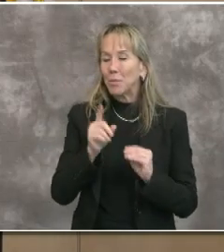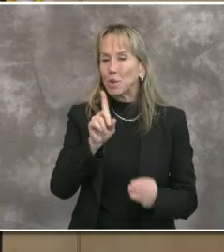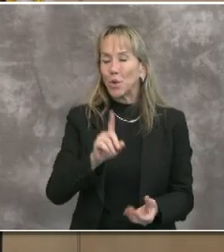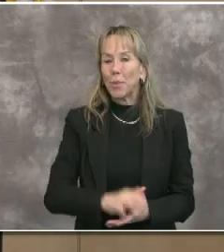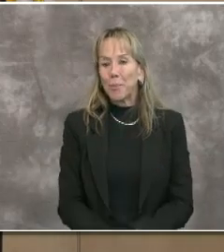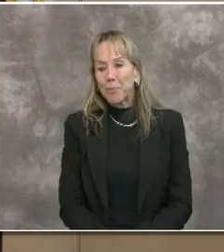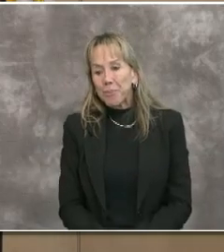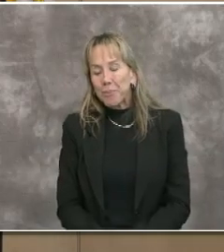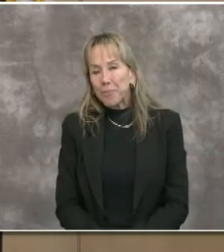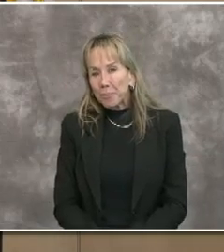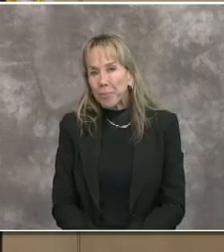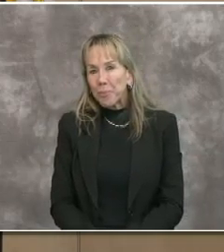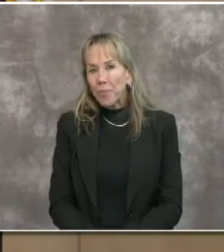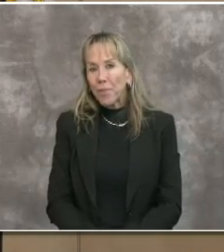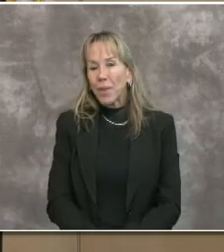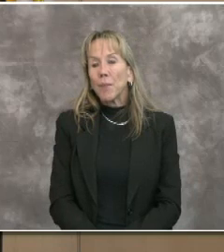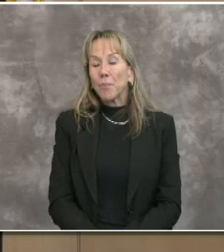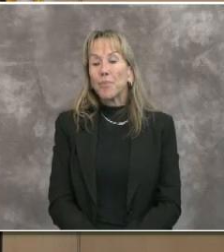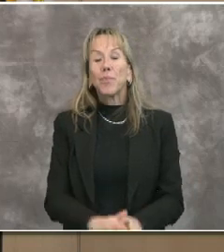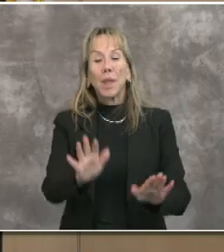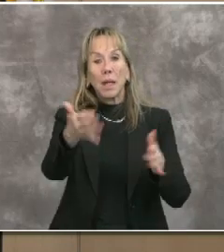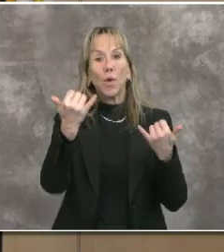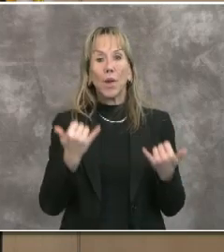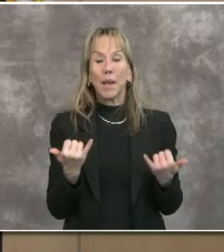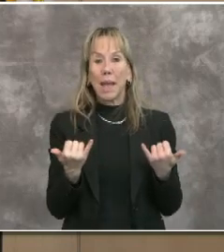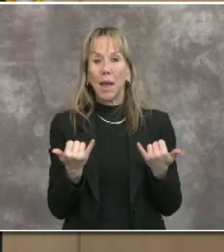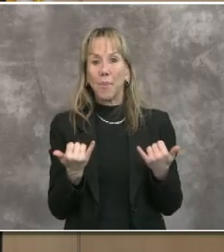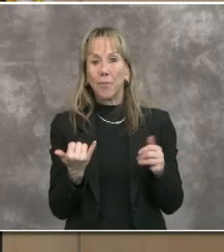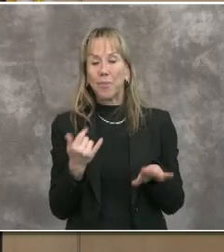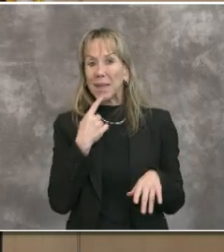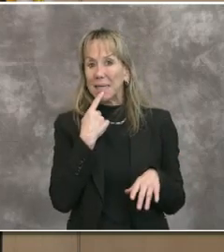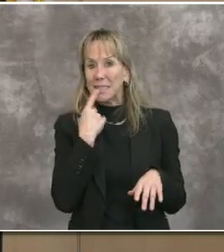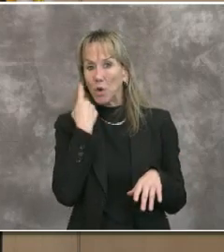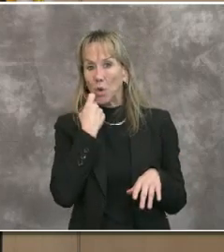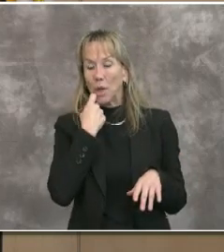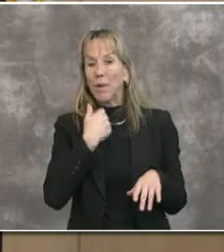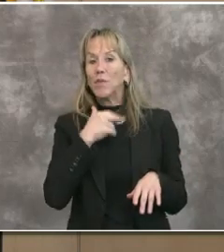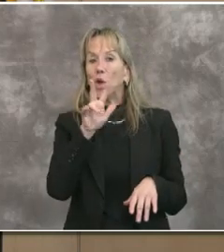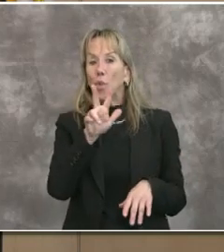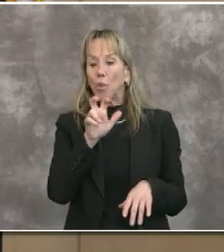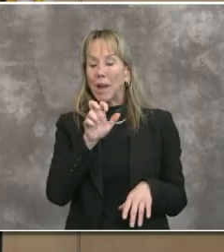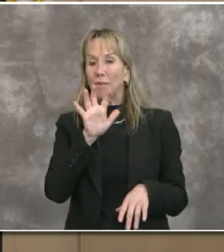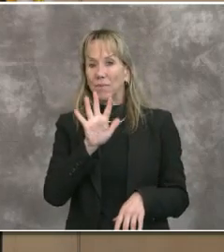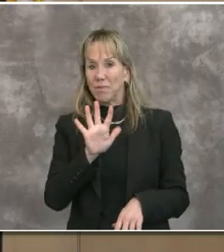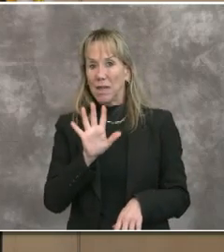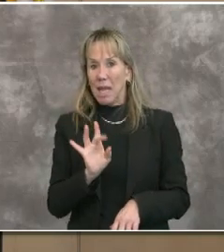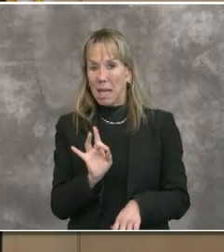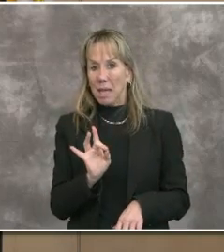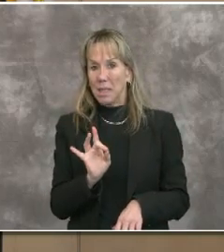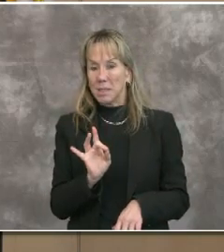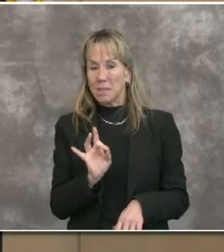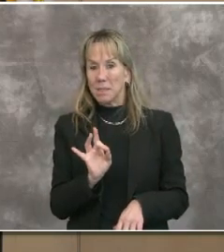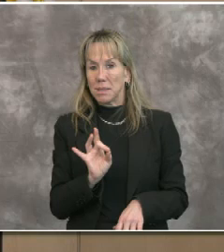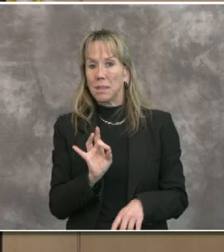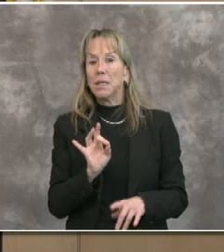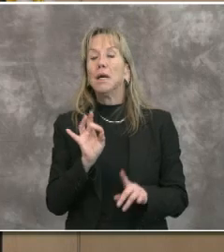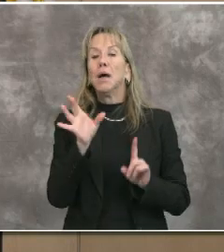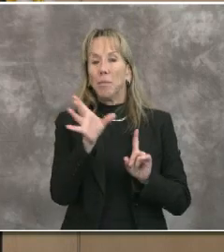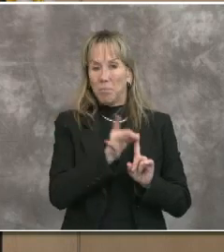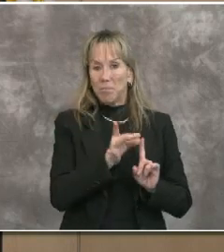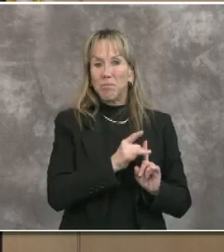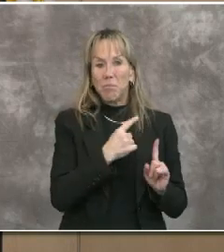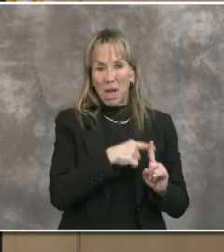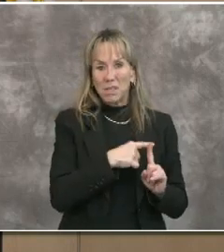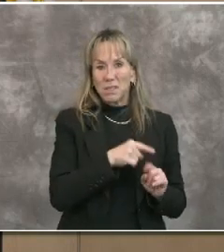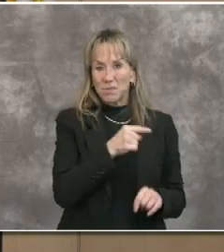and there's 19. So we have, as I stated earlier, 358 positive